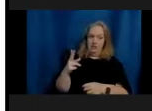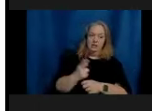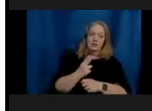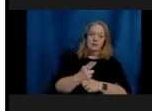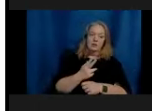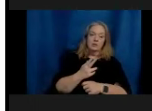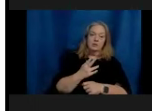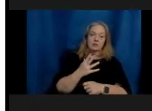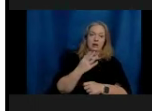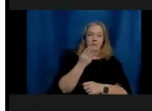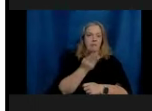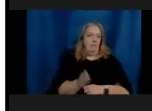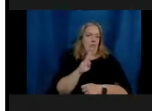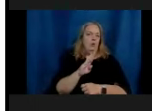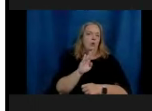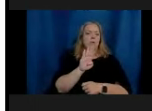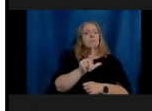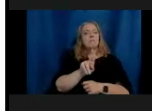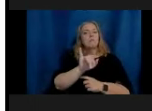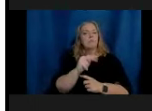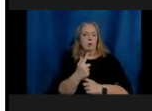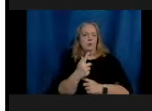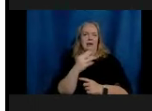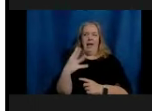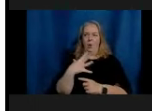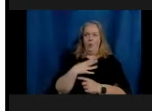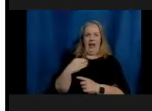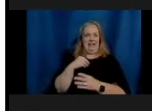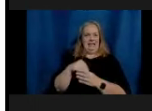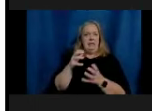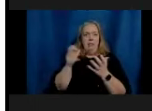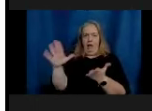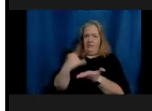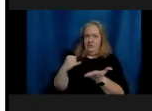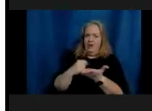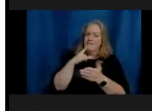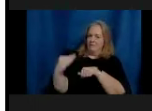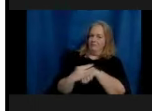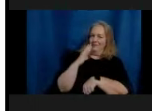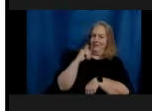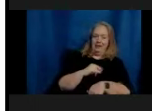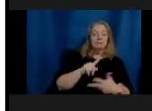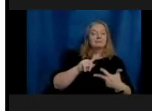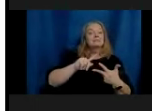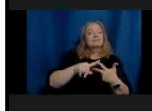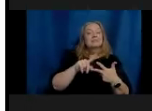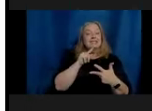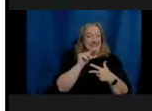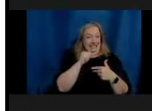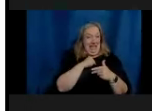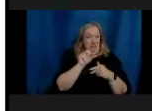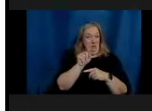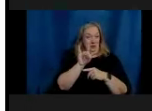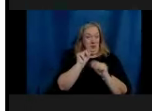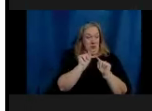bluing in a lot of his work. So I think that was where that started. In the middle there was a family of quails living right outside my